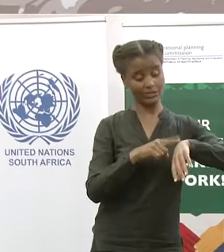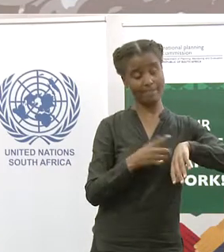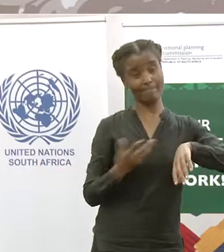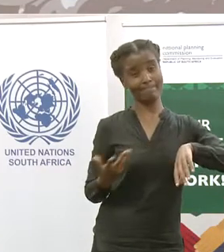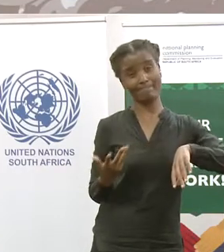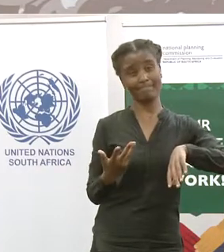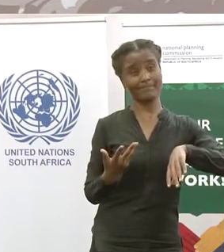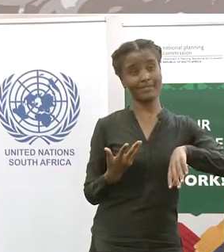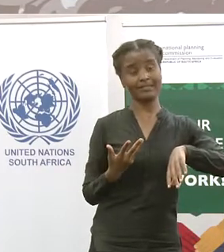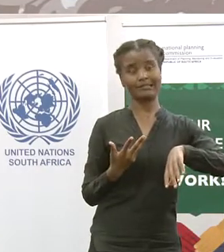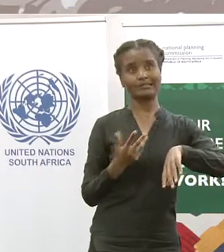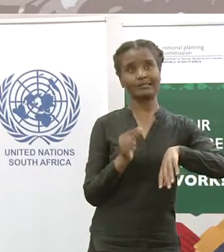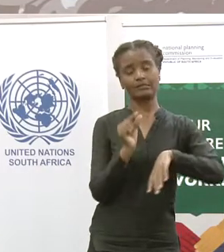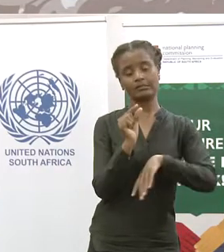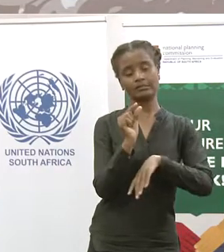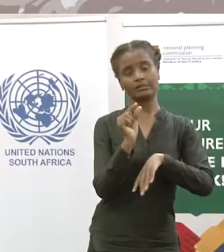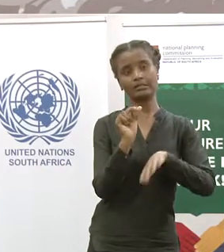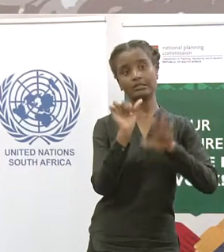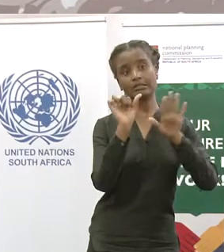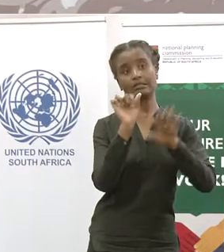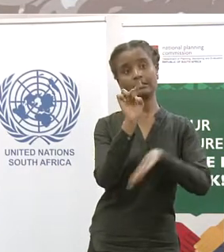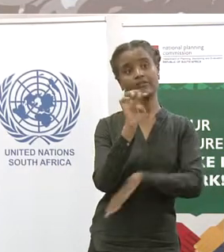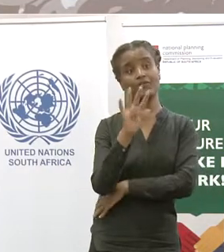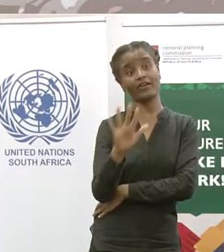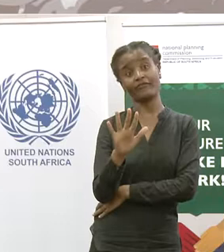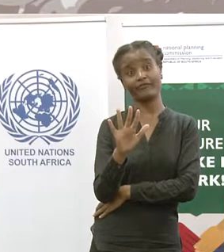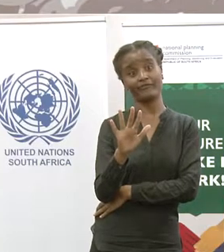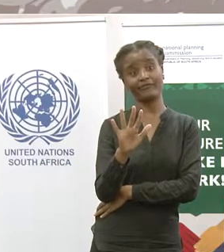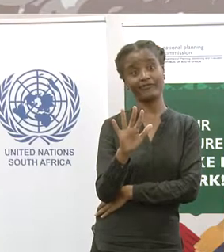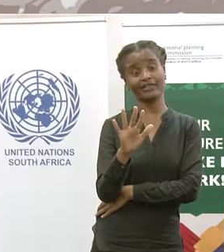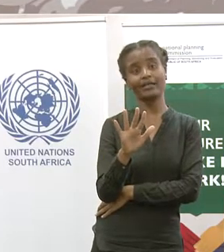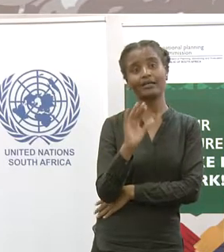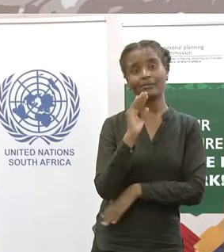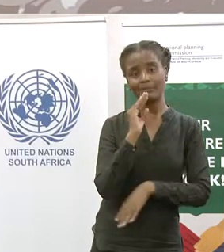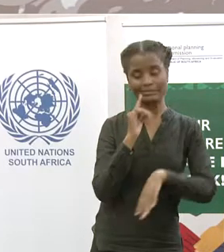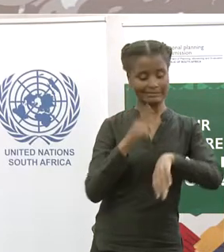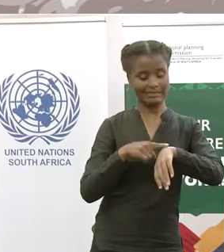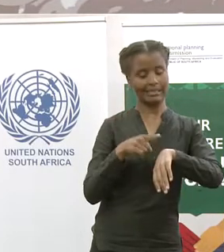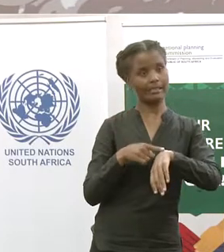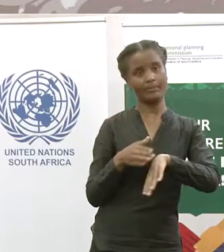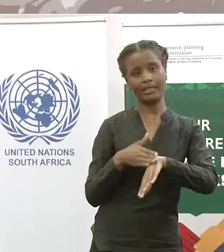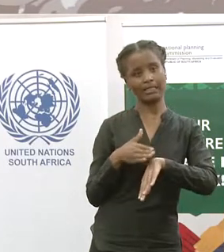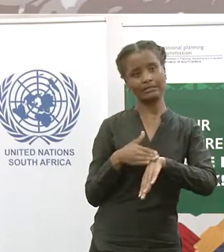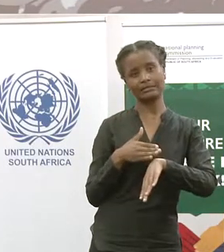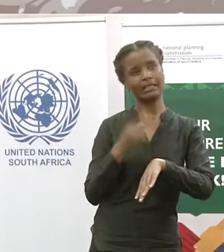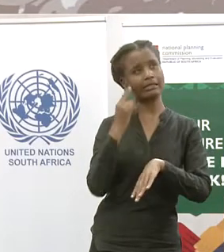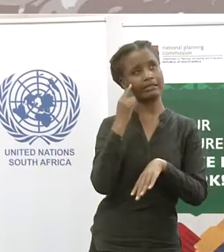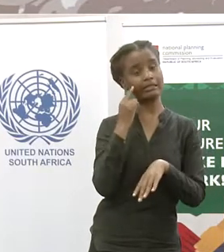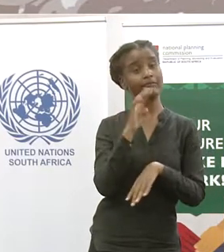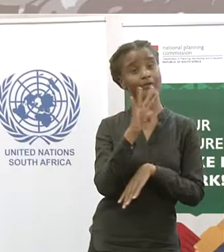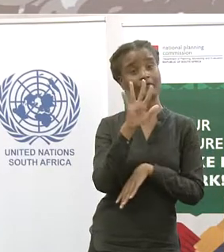slowly approaching 6:45. So we are running behind schedule, at least by 45